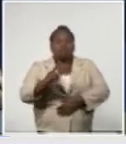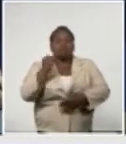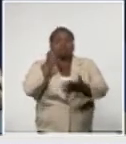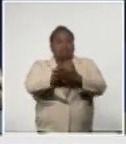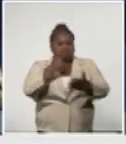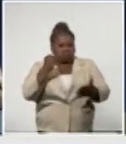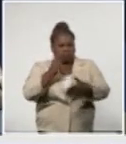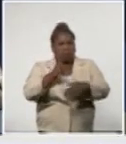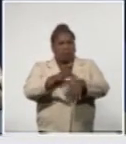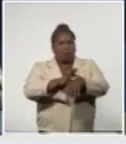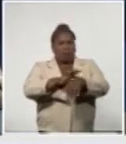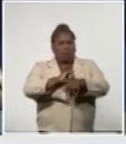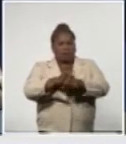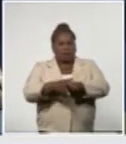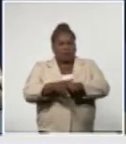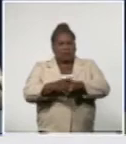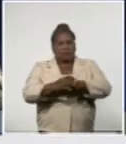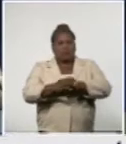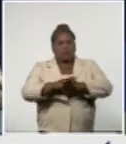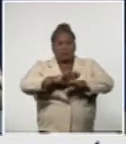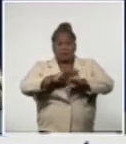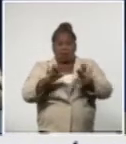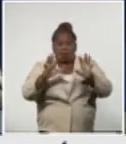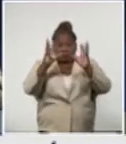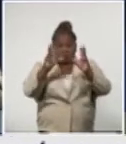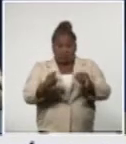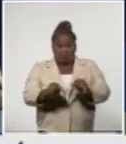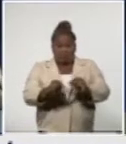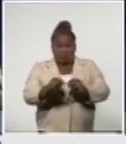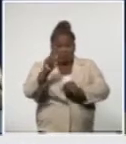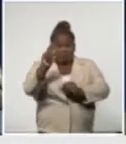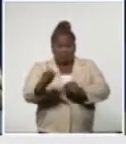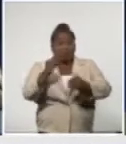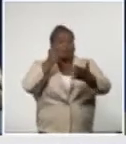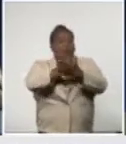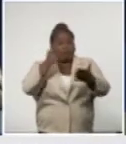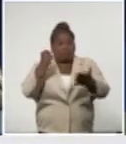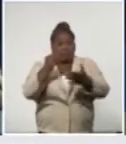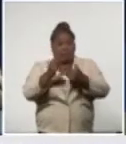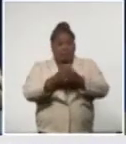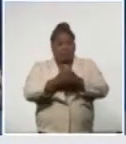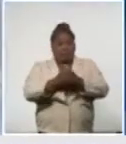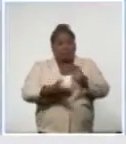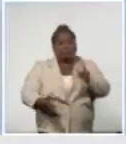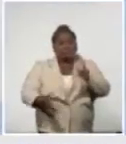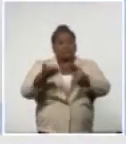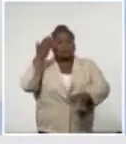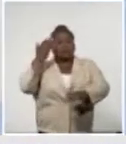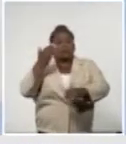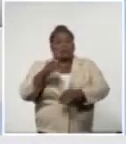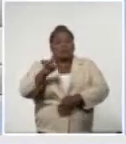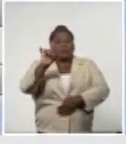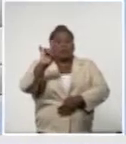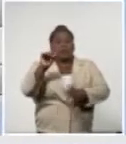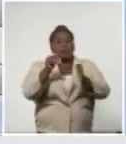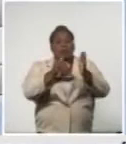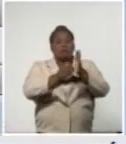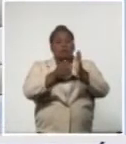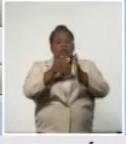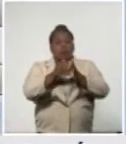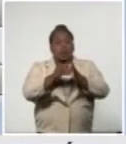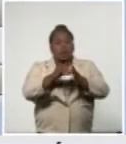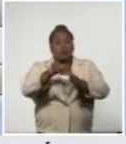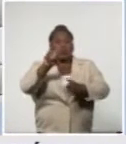As of 12 o'clock last night, the same 185 countries continued reporting COVID-19